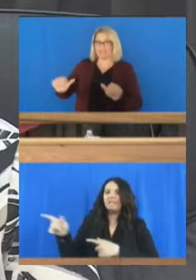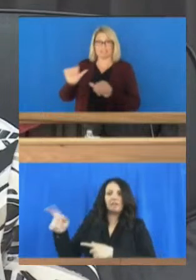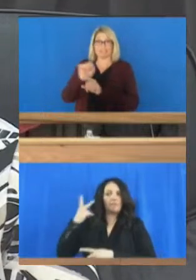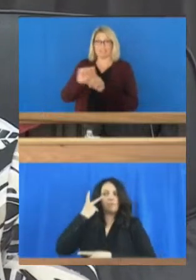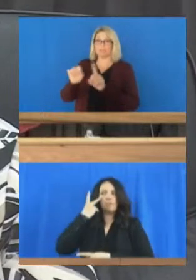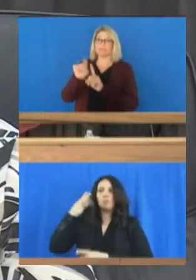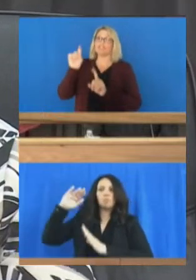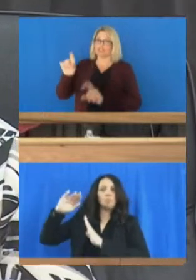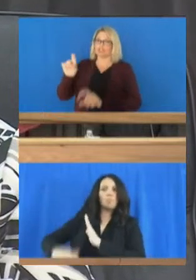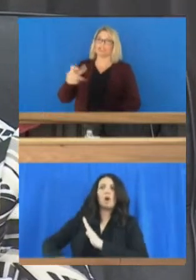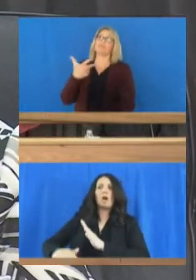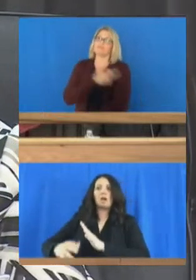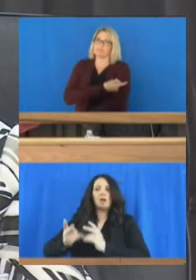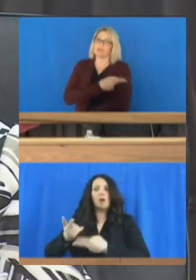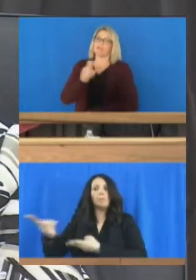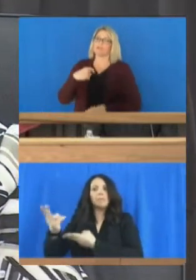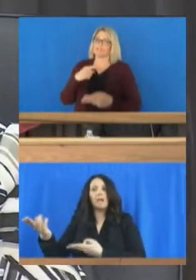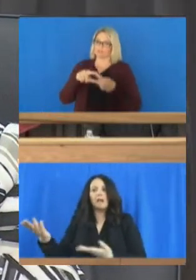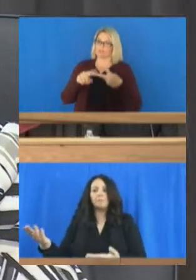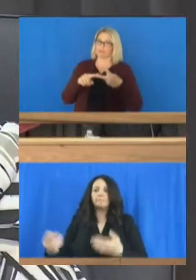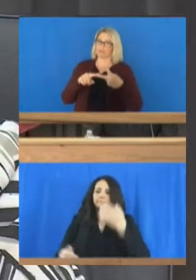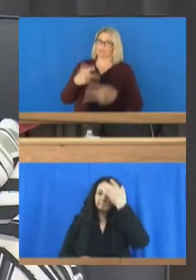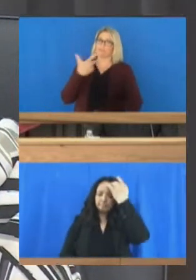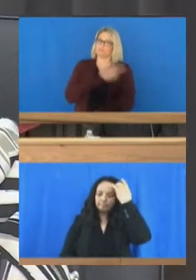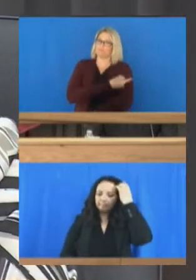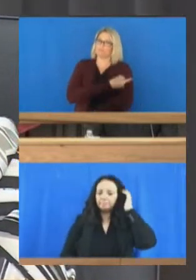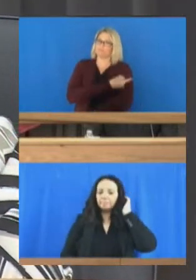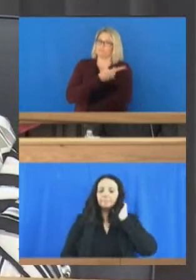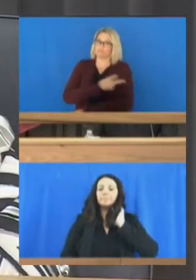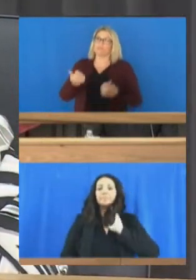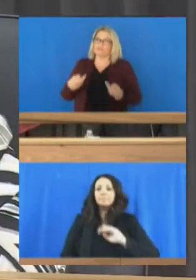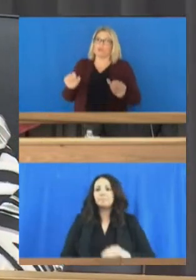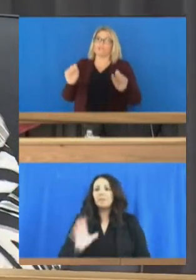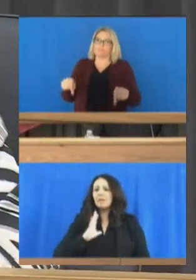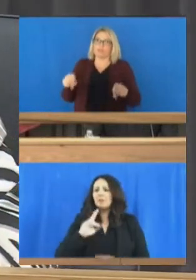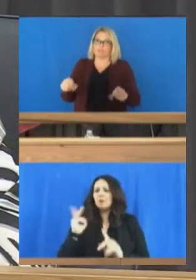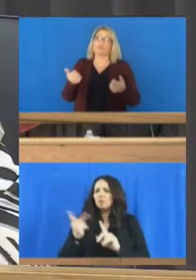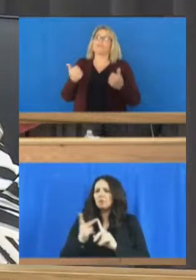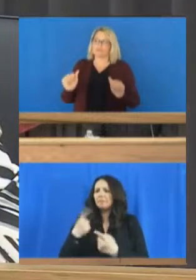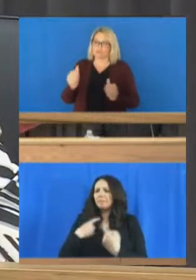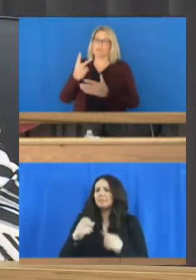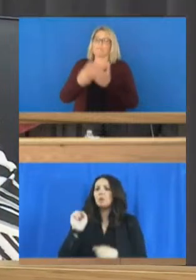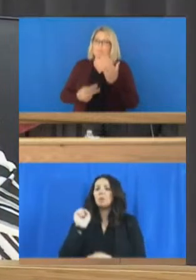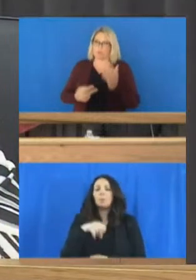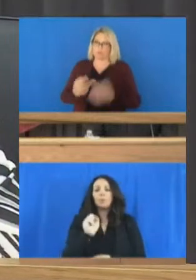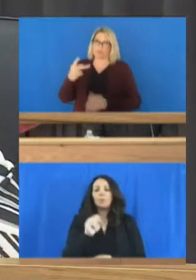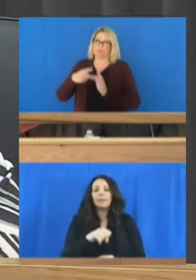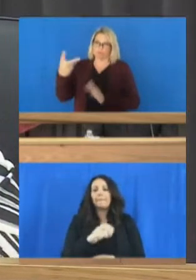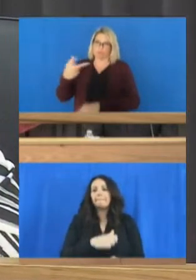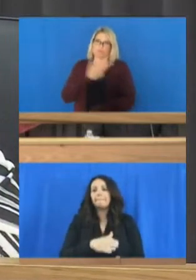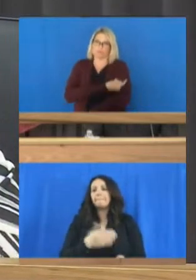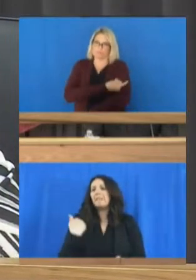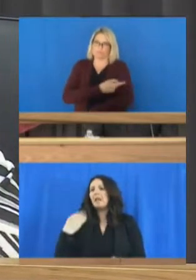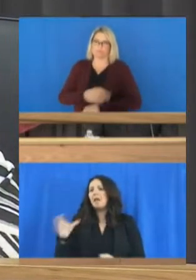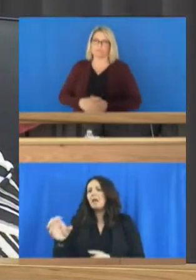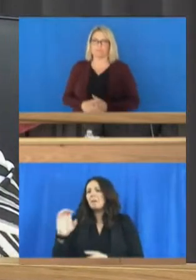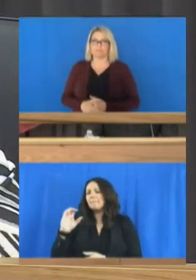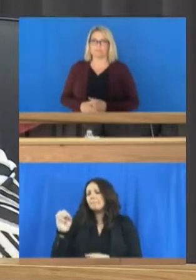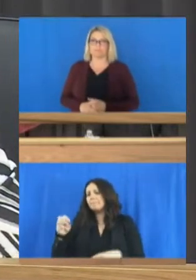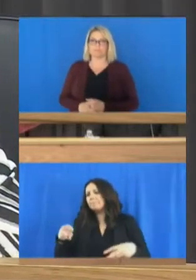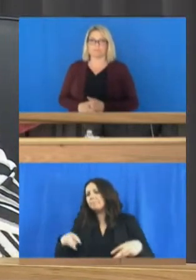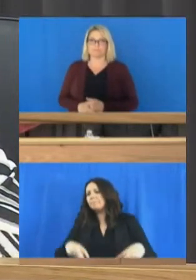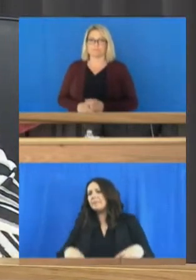and Ambulance to Brunswick and EMP in outbreak settings, et cetera, to make sure that all the things that can be done are being